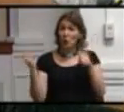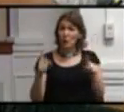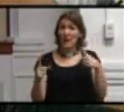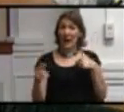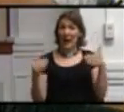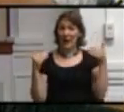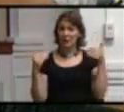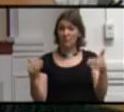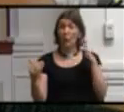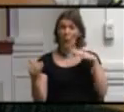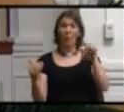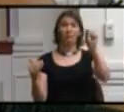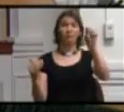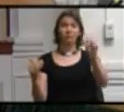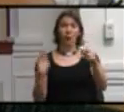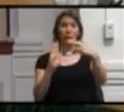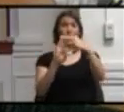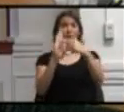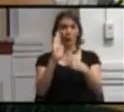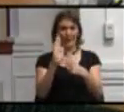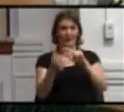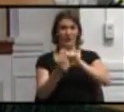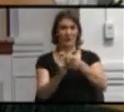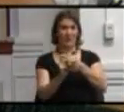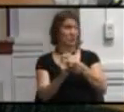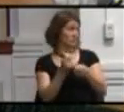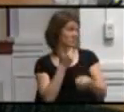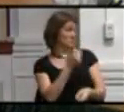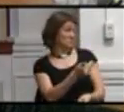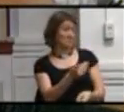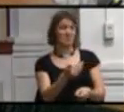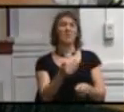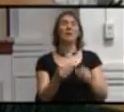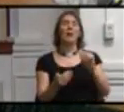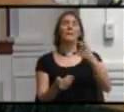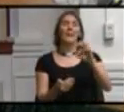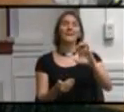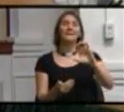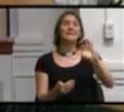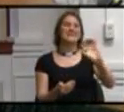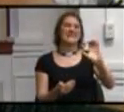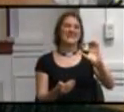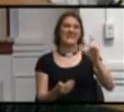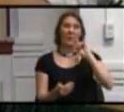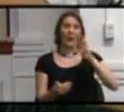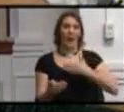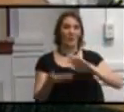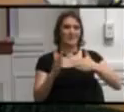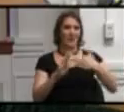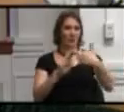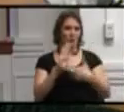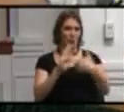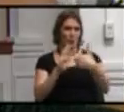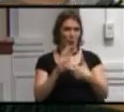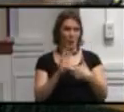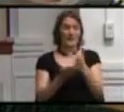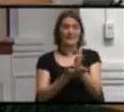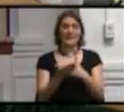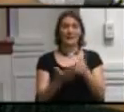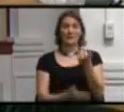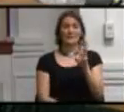would read the following change. To Appendix C of the Brattleboro Town Ordinance,